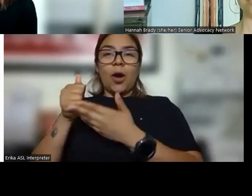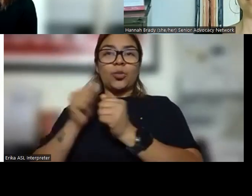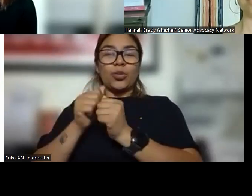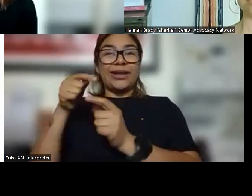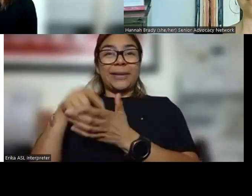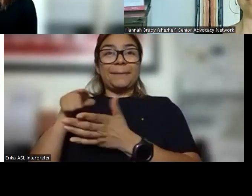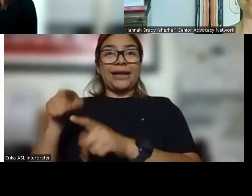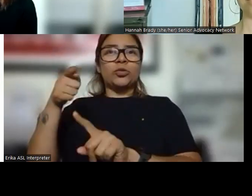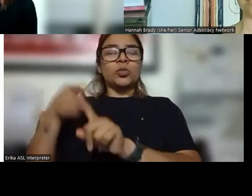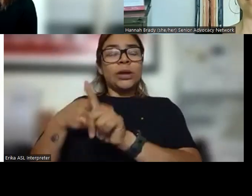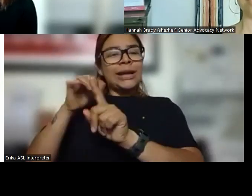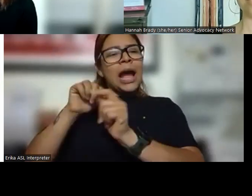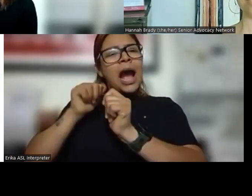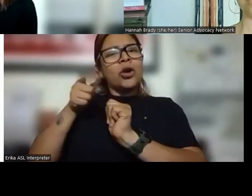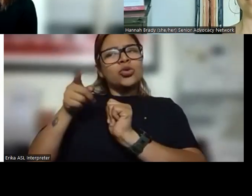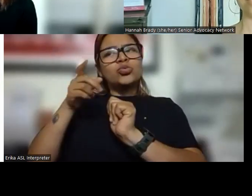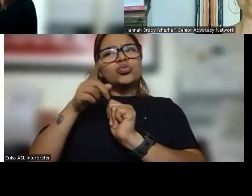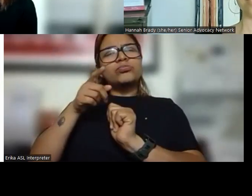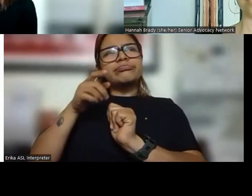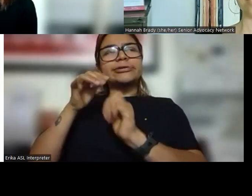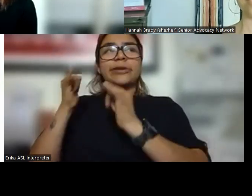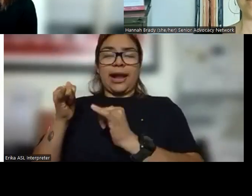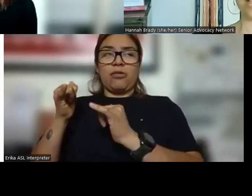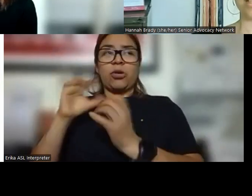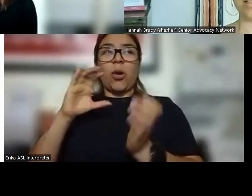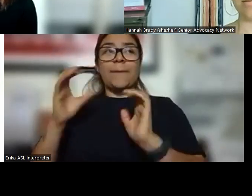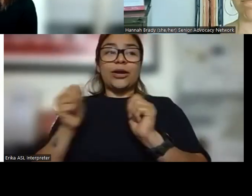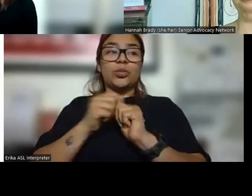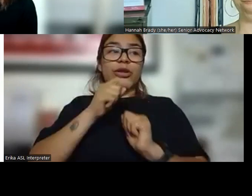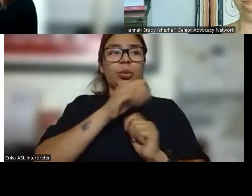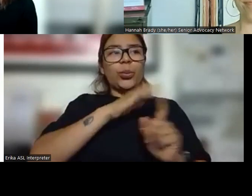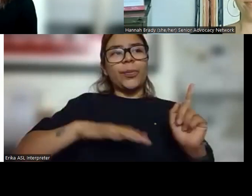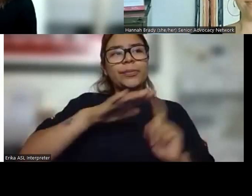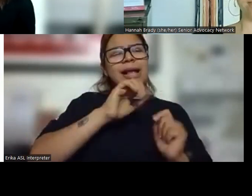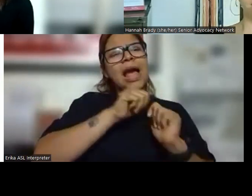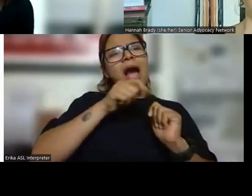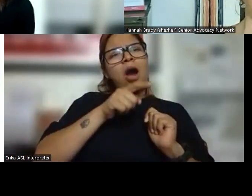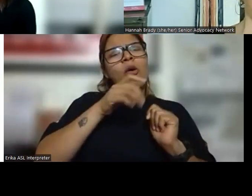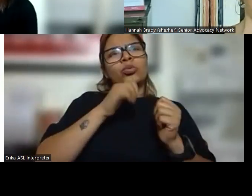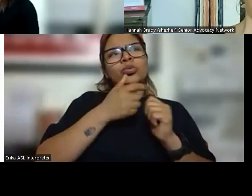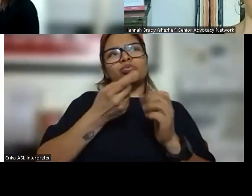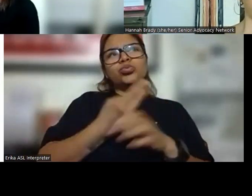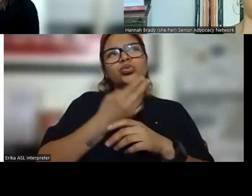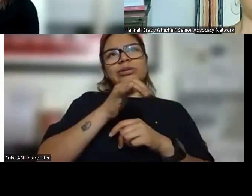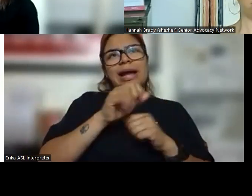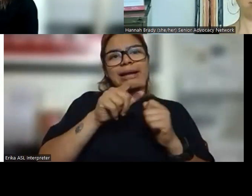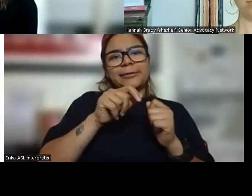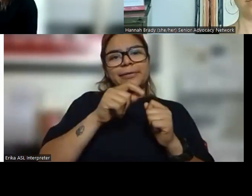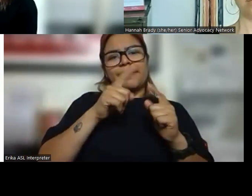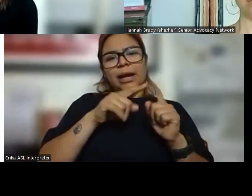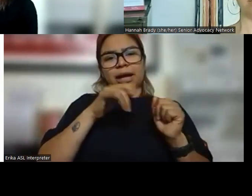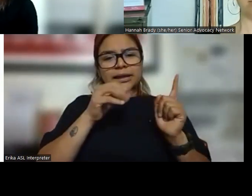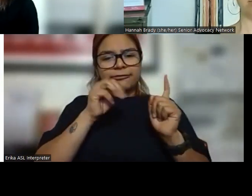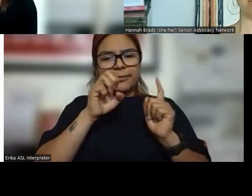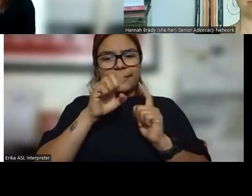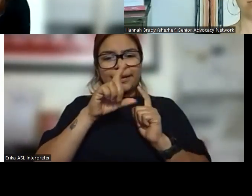I'm wondering how you address that in your area. And Melinda, if you're also working, that's something that you've been working on, and any changes were